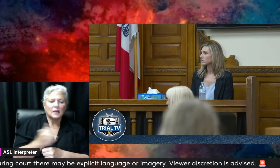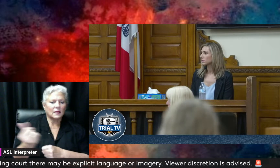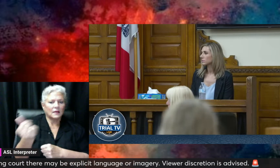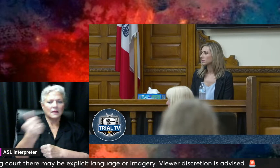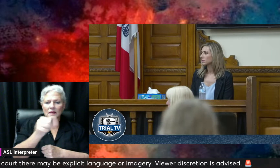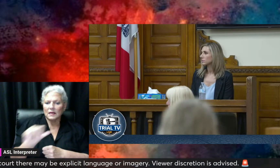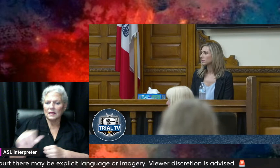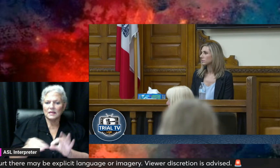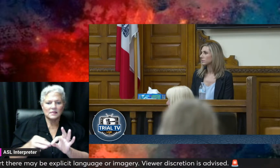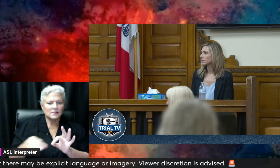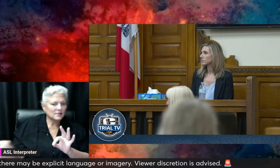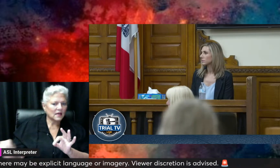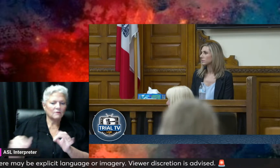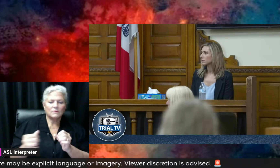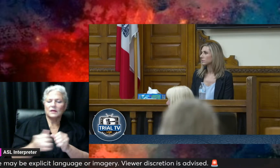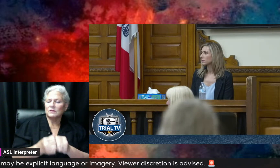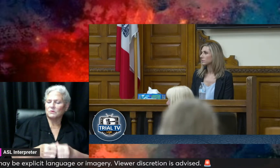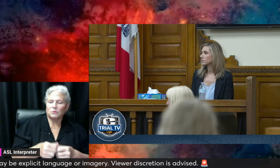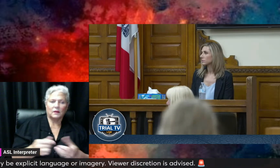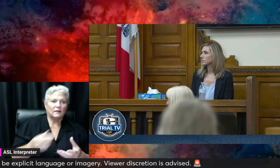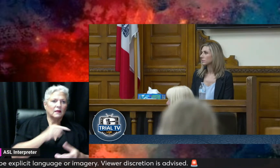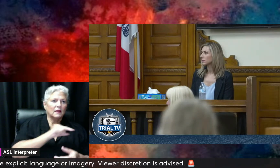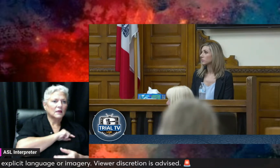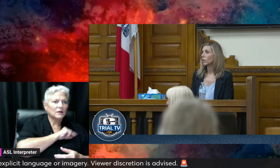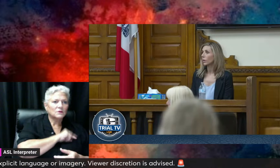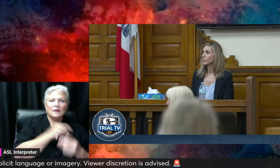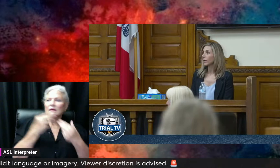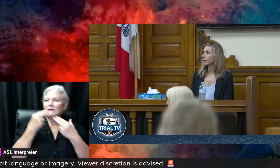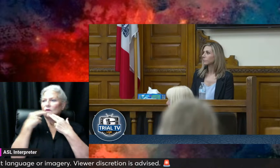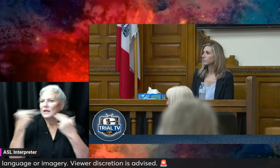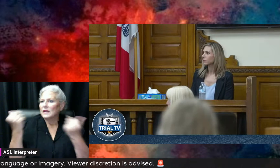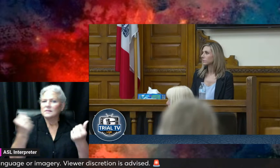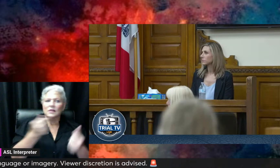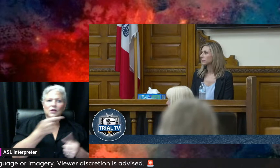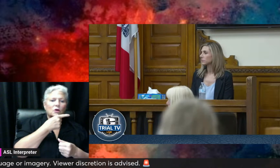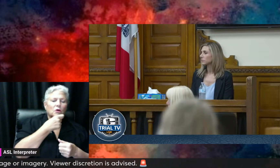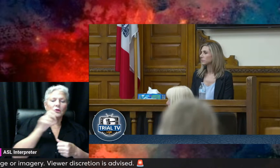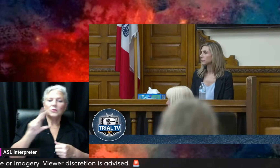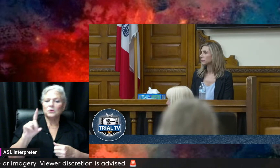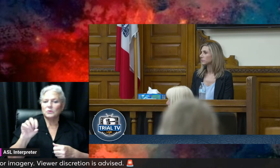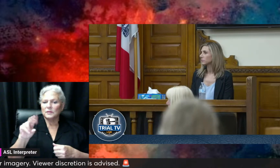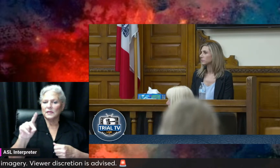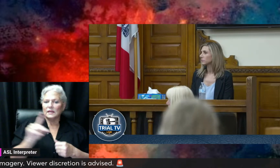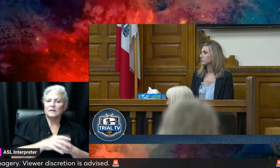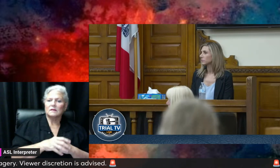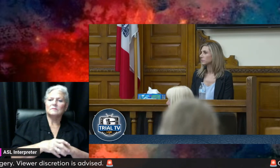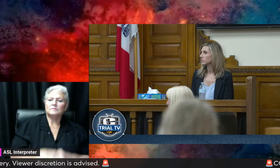or innocence or who did it or any of that, are you? No, I am not. Okay.